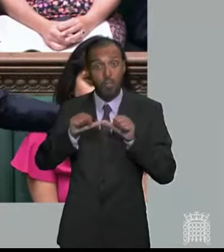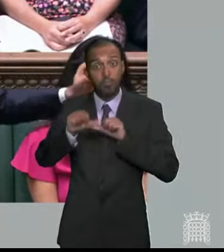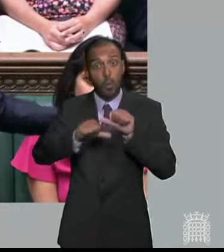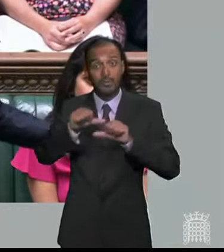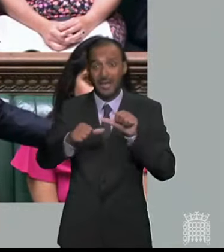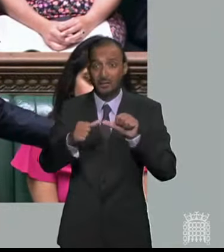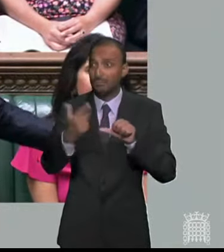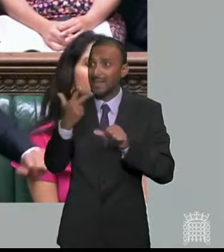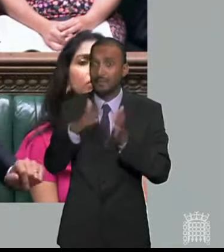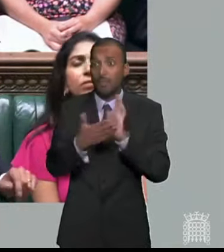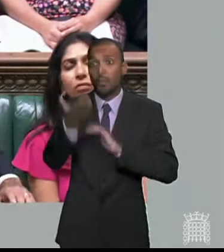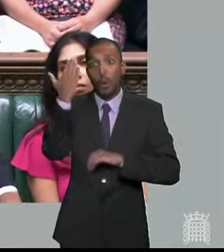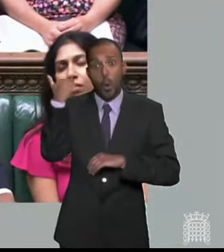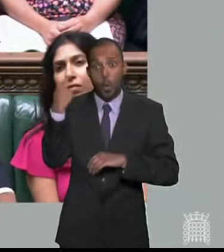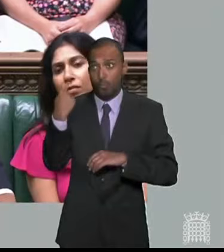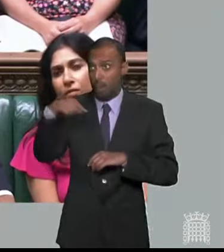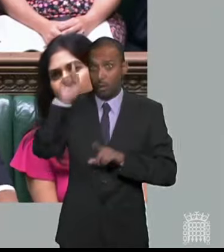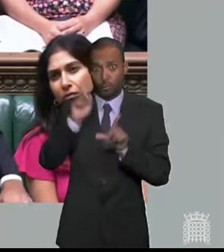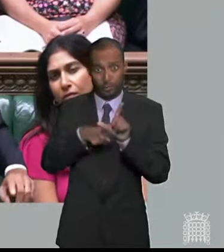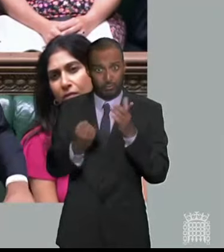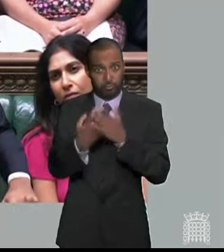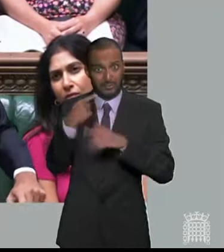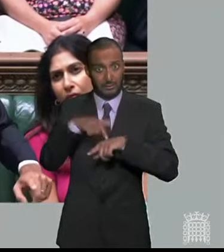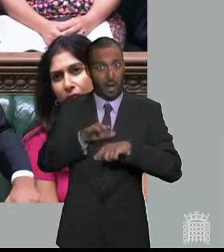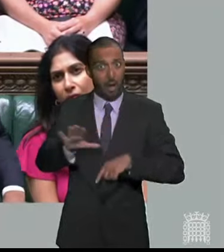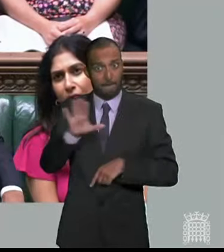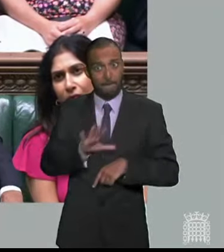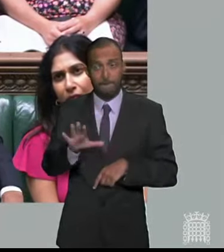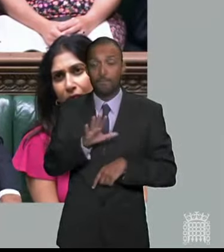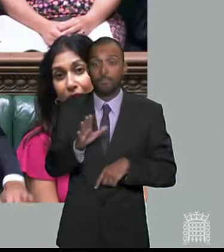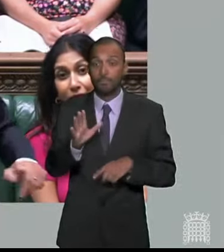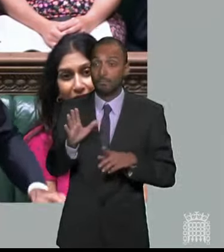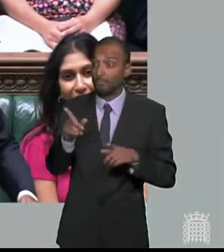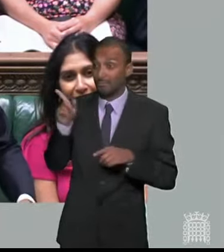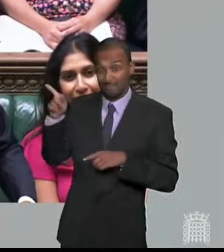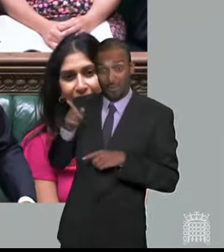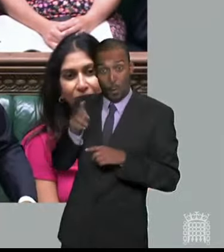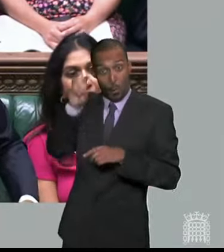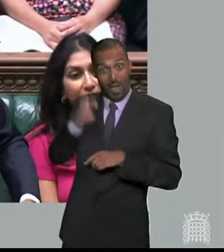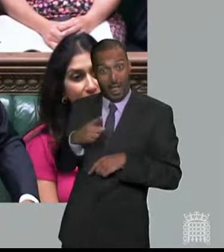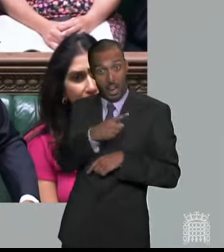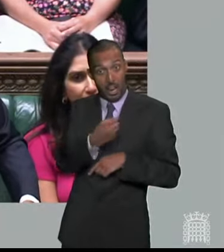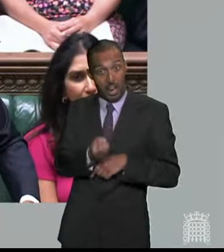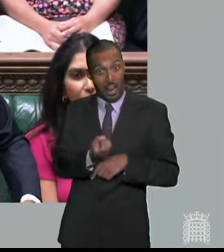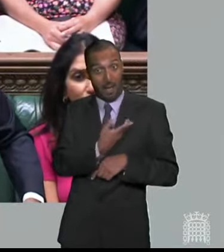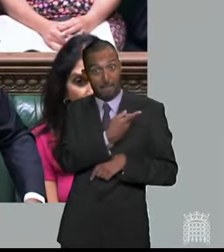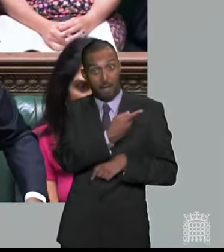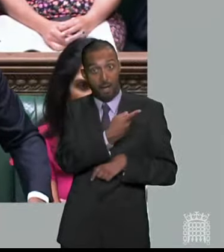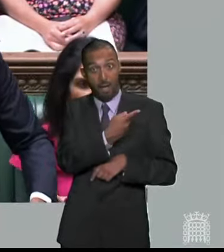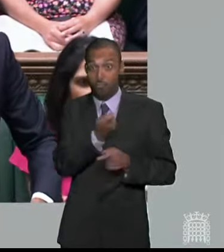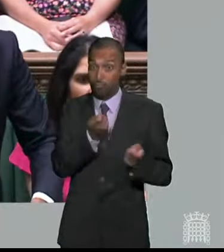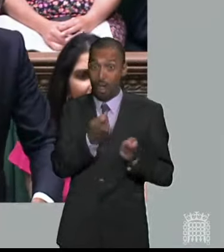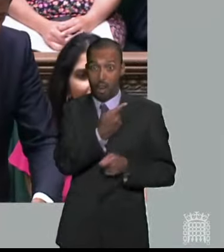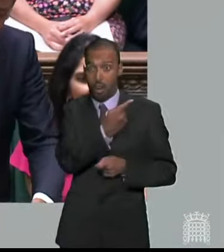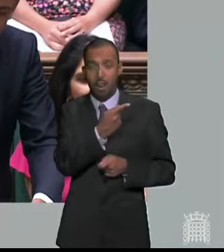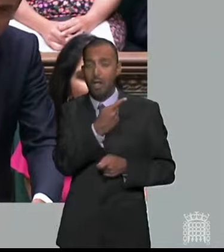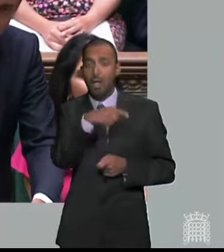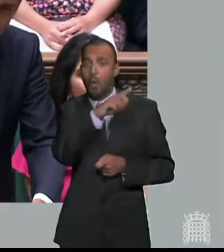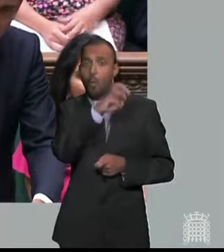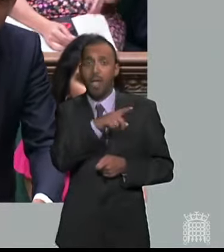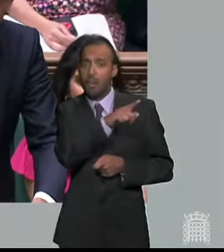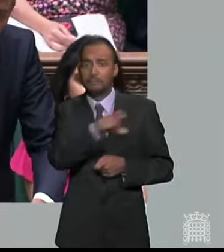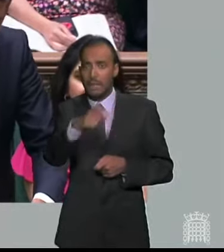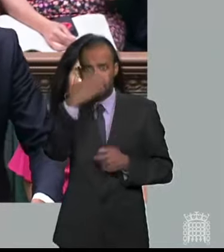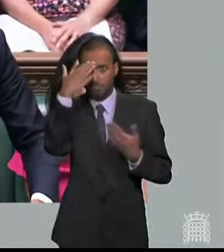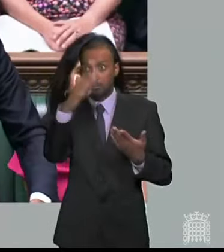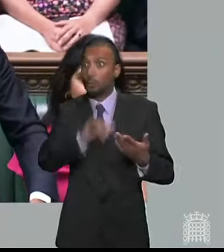of last year, as far as I can tell, in Labour-run Wales, they still don't know which schools are affected, Mr.